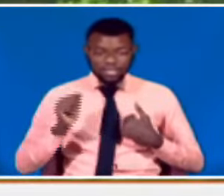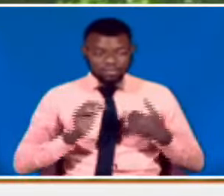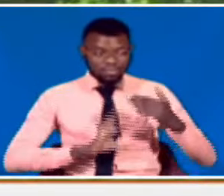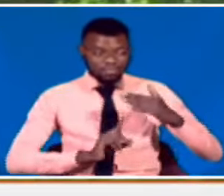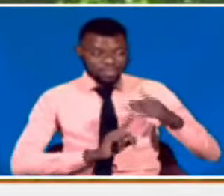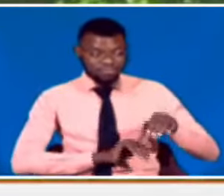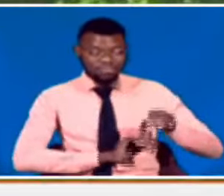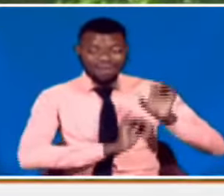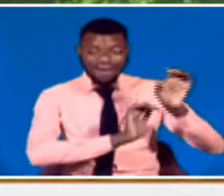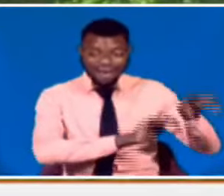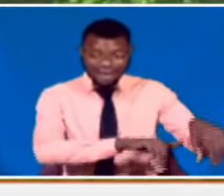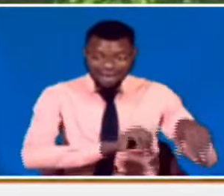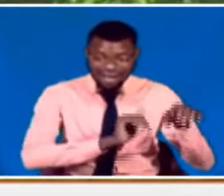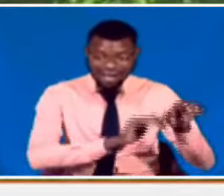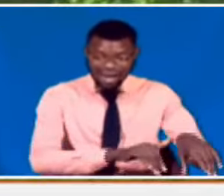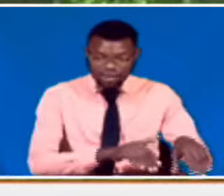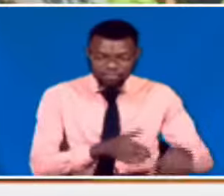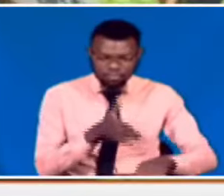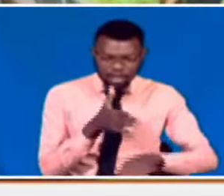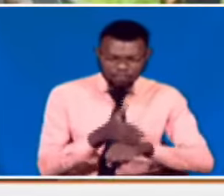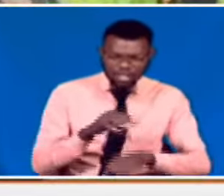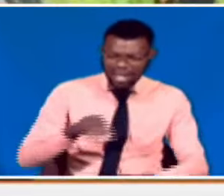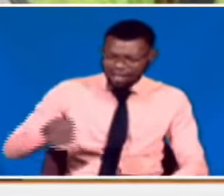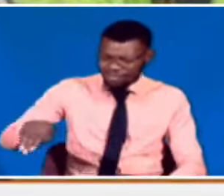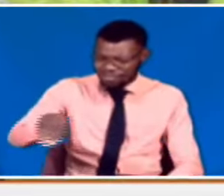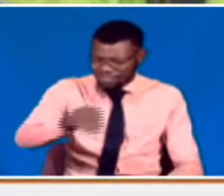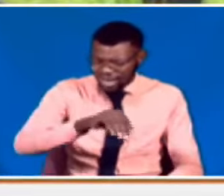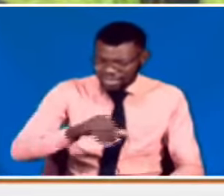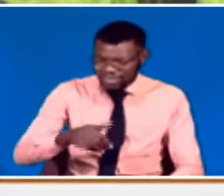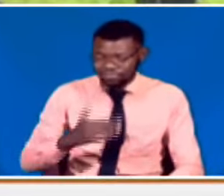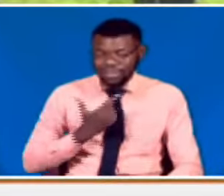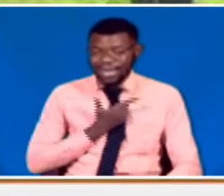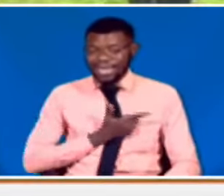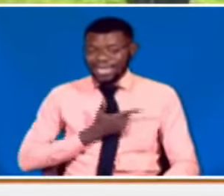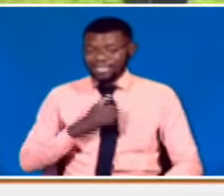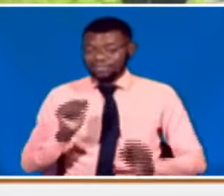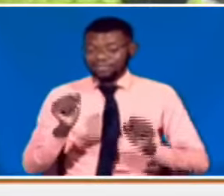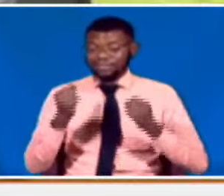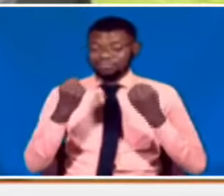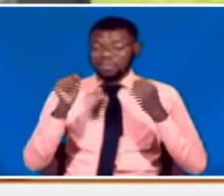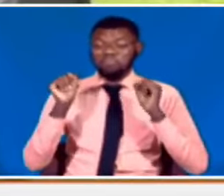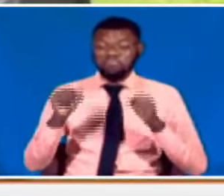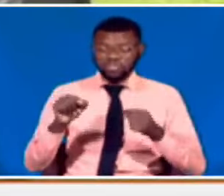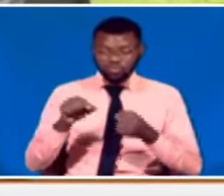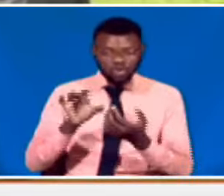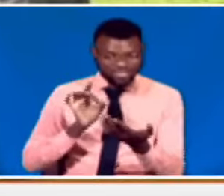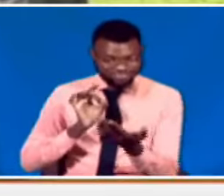over his alleged involvement in the fake fertilizer saga that almost had him impeached.